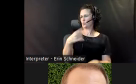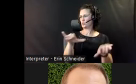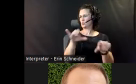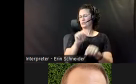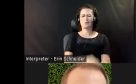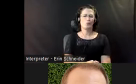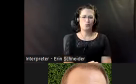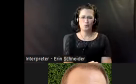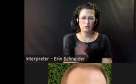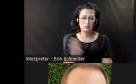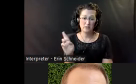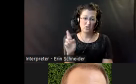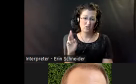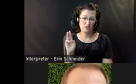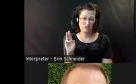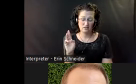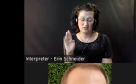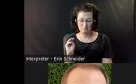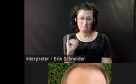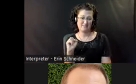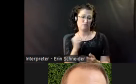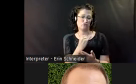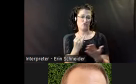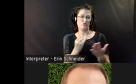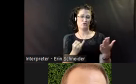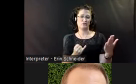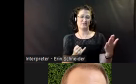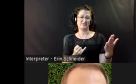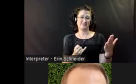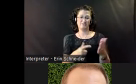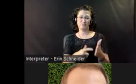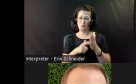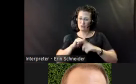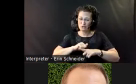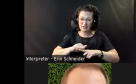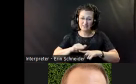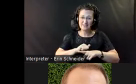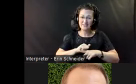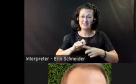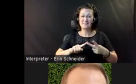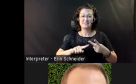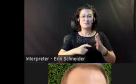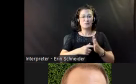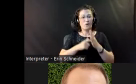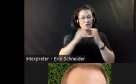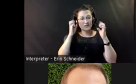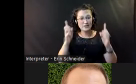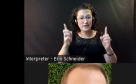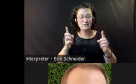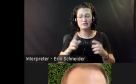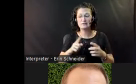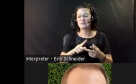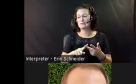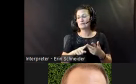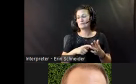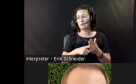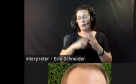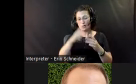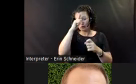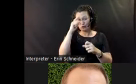form, and it needs training. It needs education. It needs strategy. It is not a traditional construct within